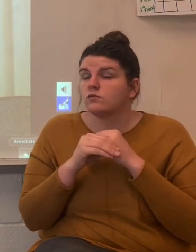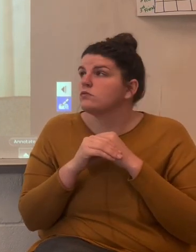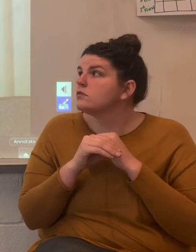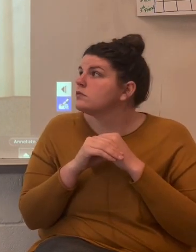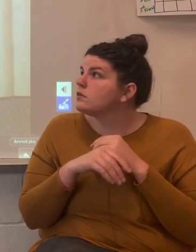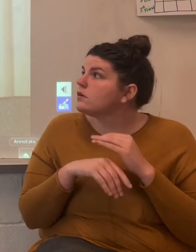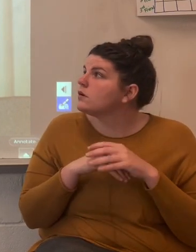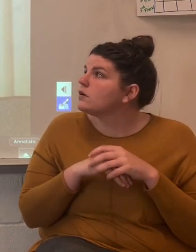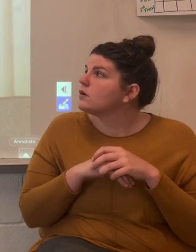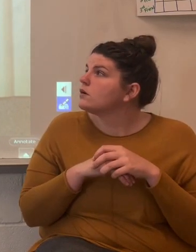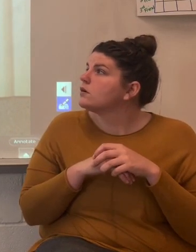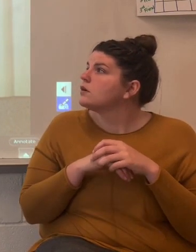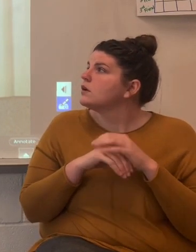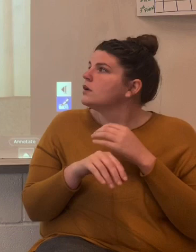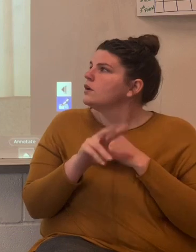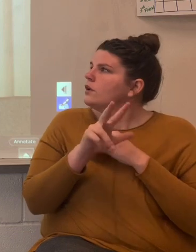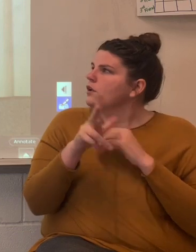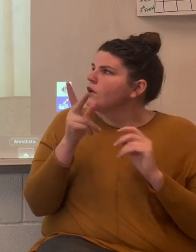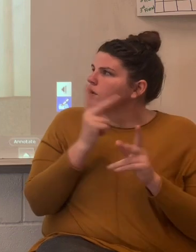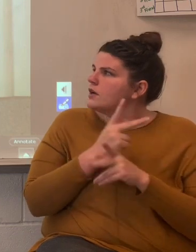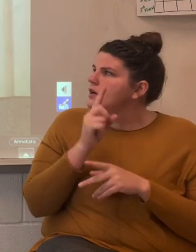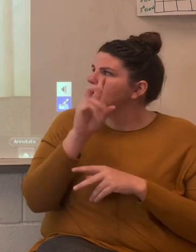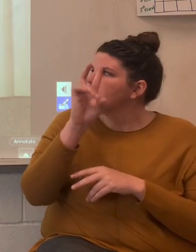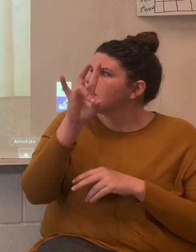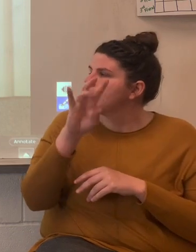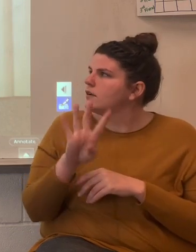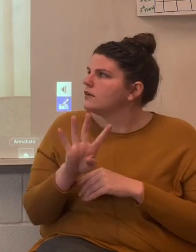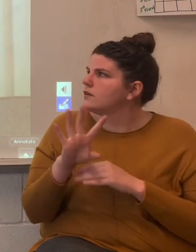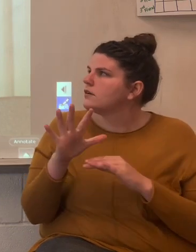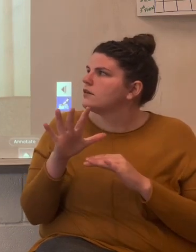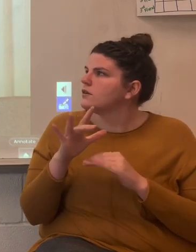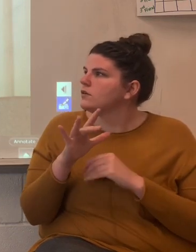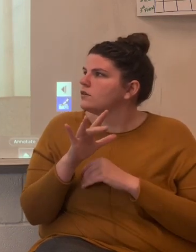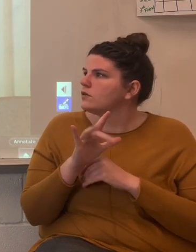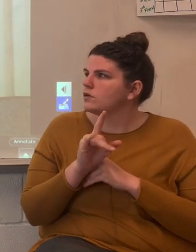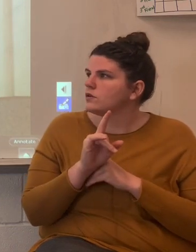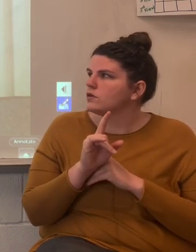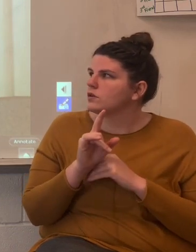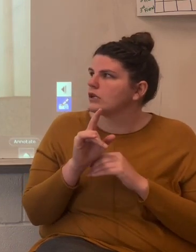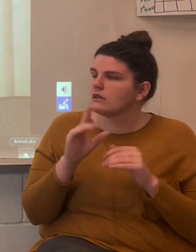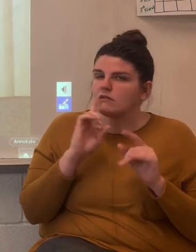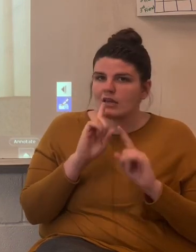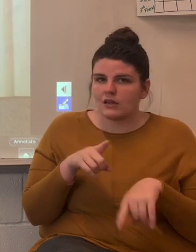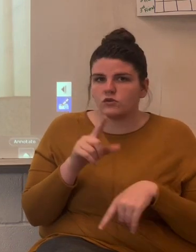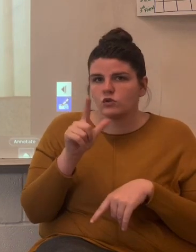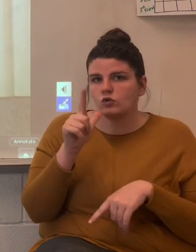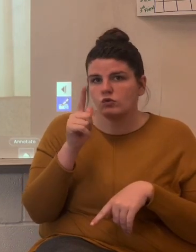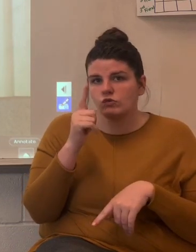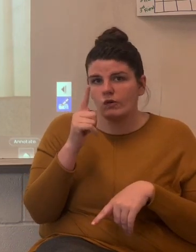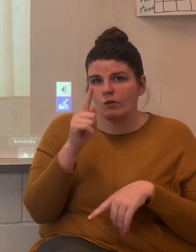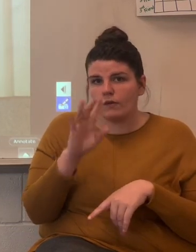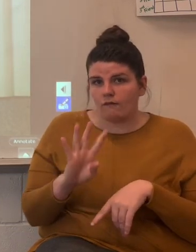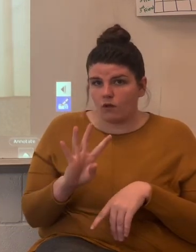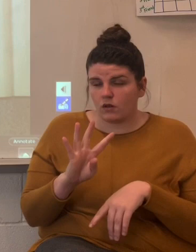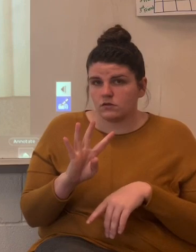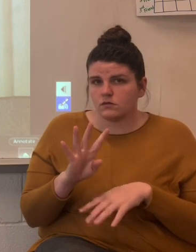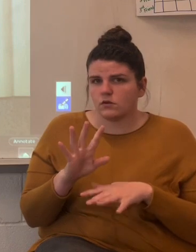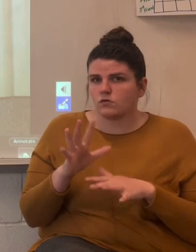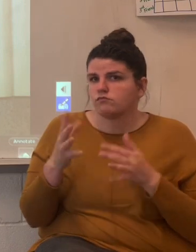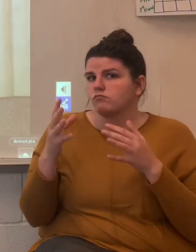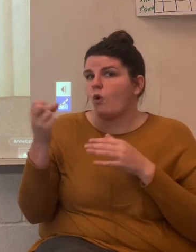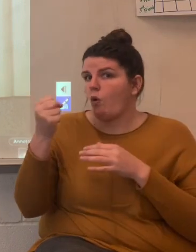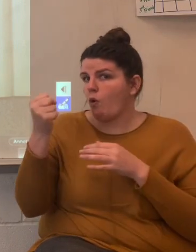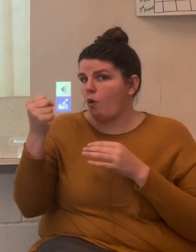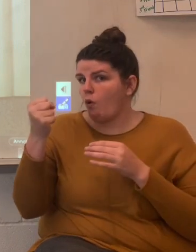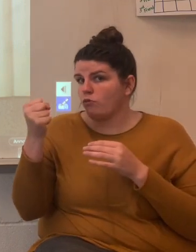7. 7/4. Put our 1 down below. We end up with 21/4. Now we're just going to hold on.